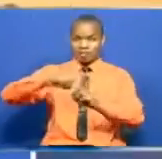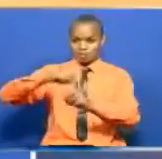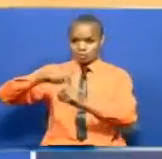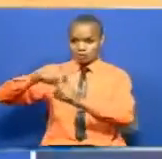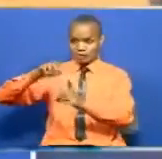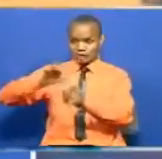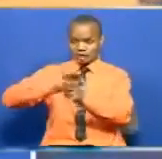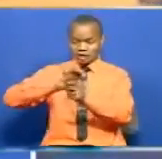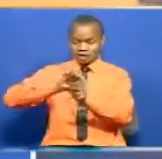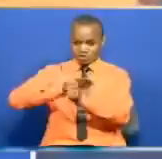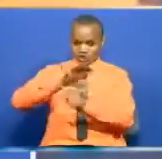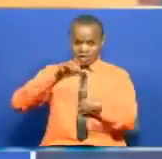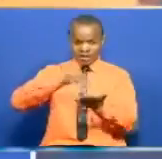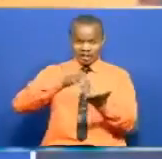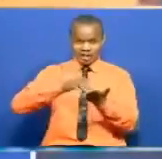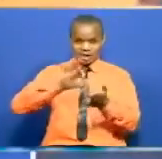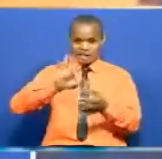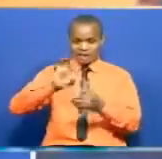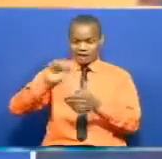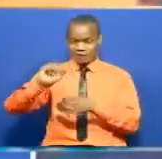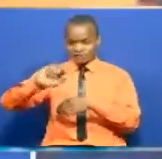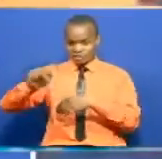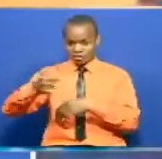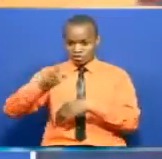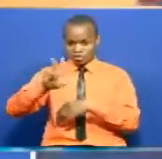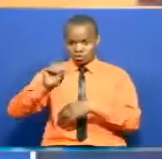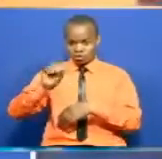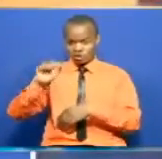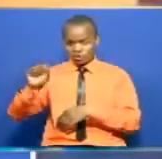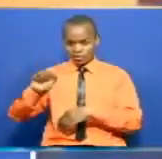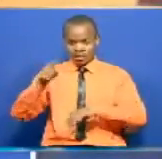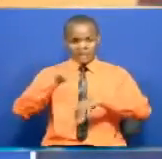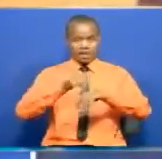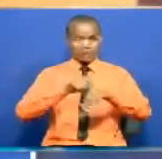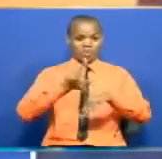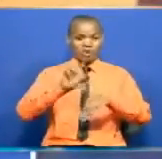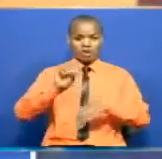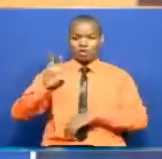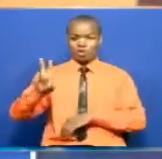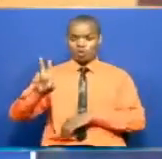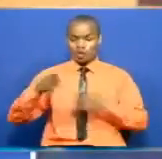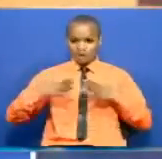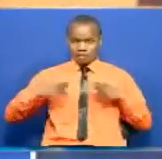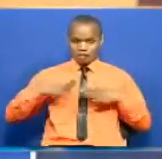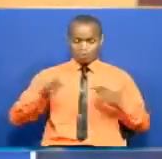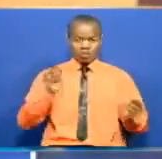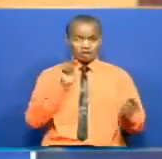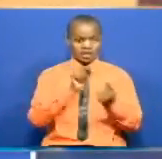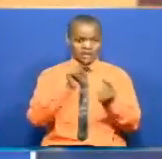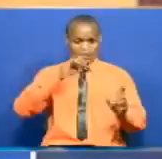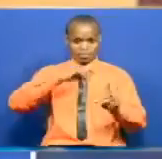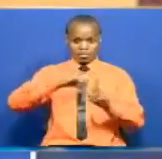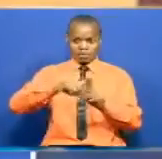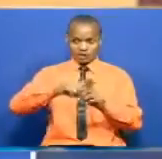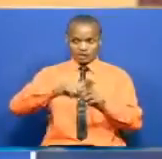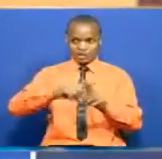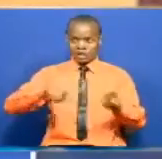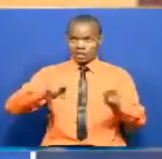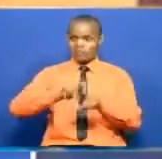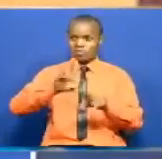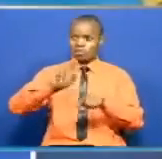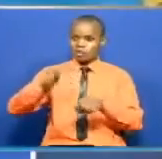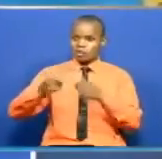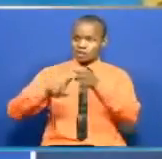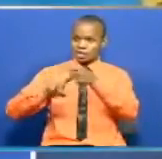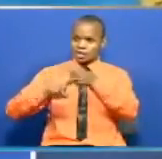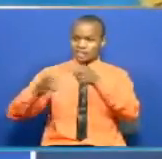to 35,205 after 102 more people tested positive from 2,668 samples